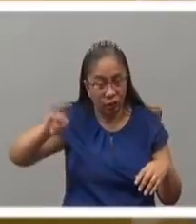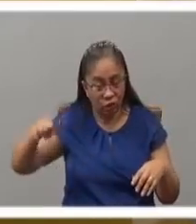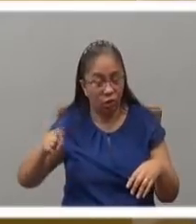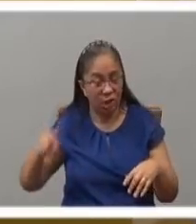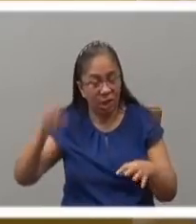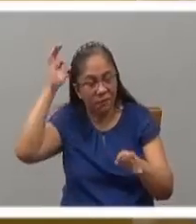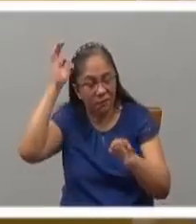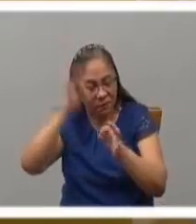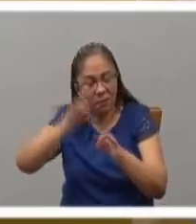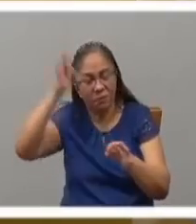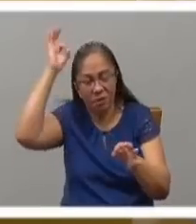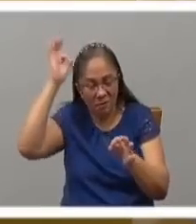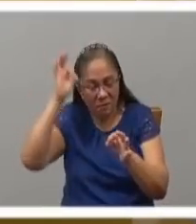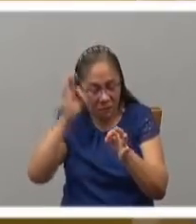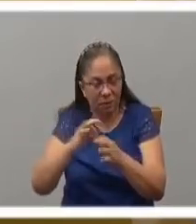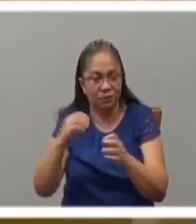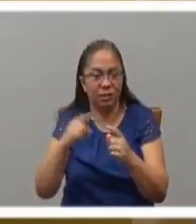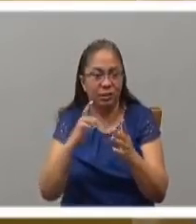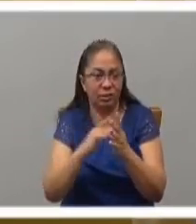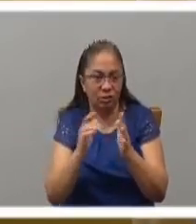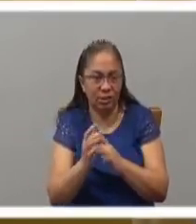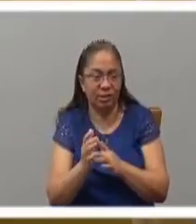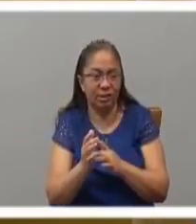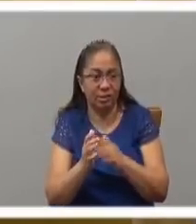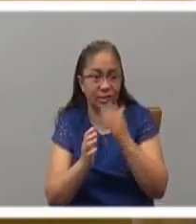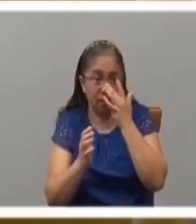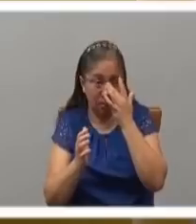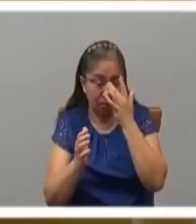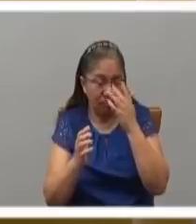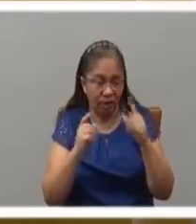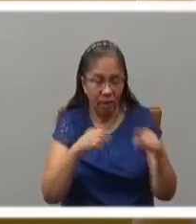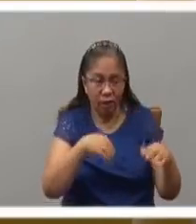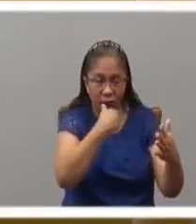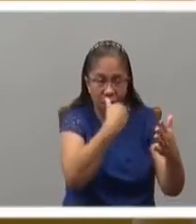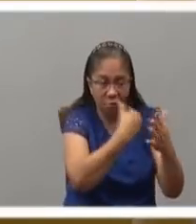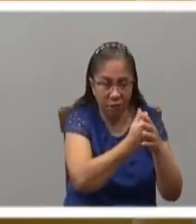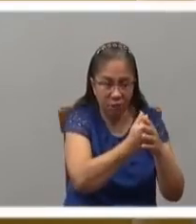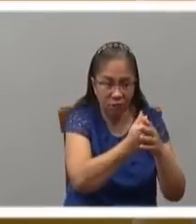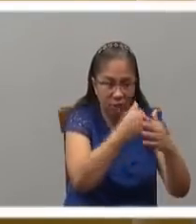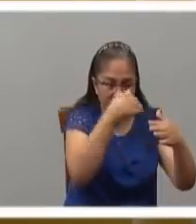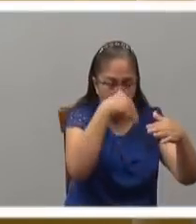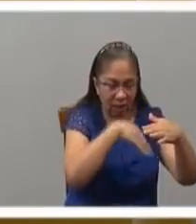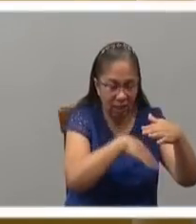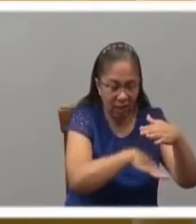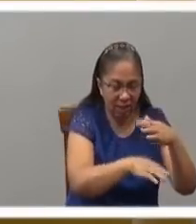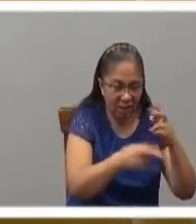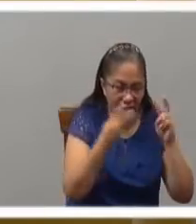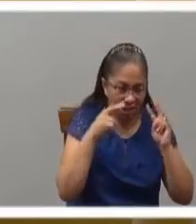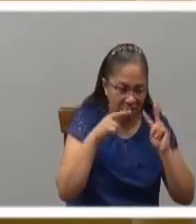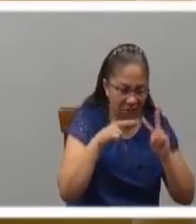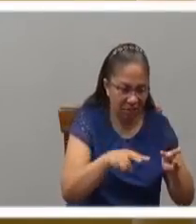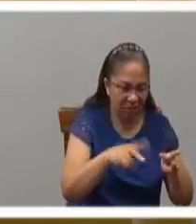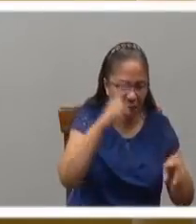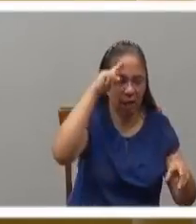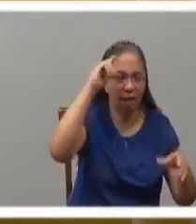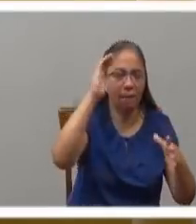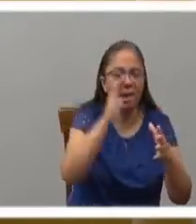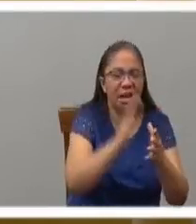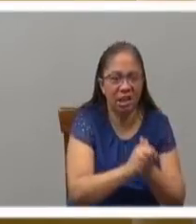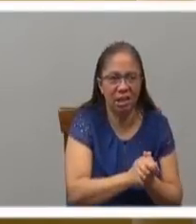and faithfulness to Jesus, when he went in, he saw and he believed.